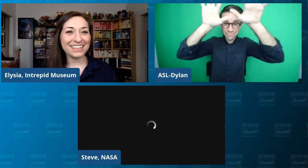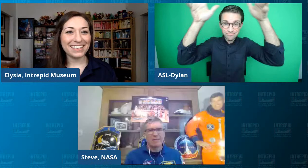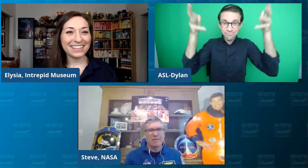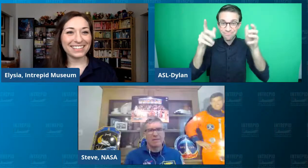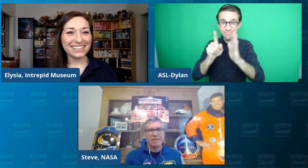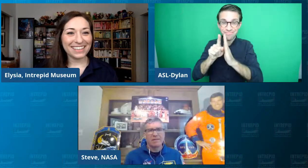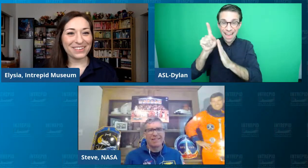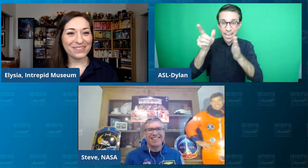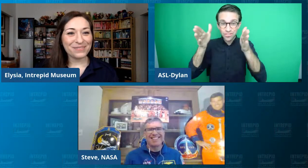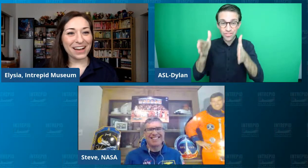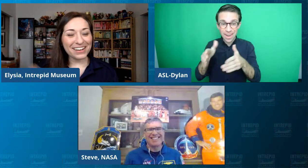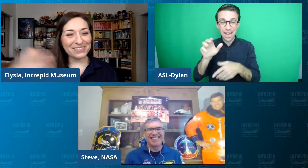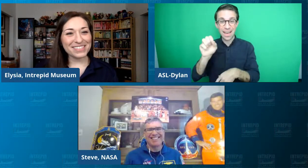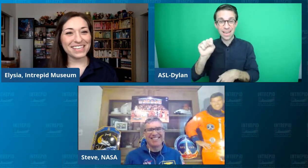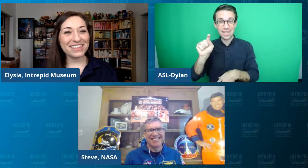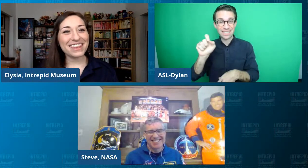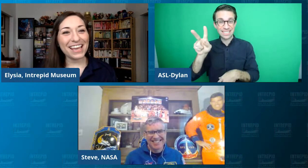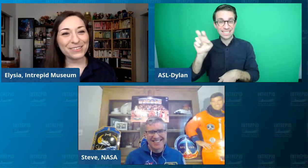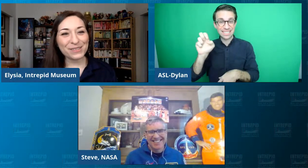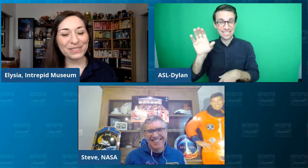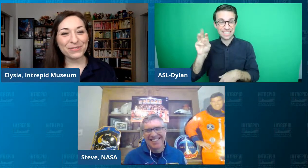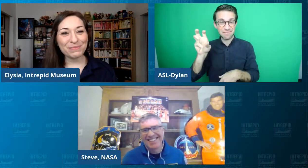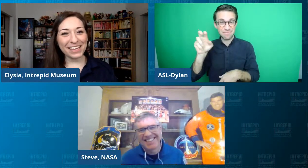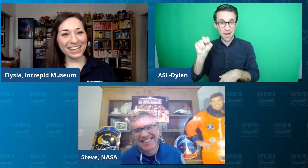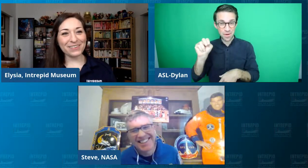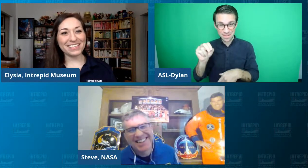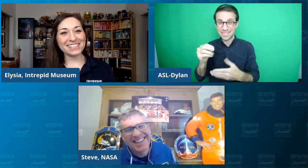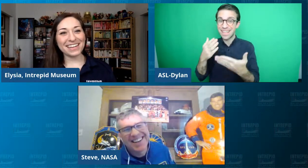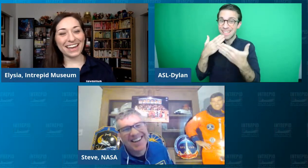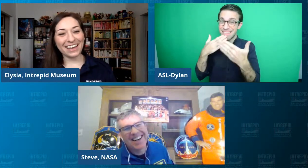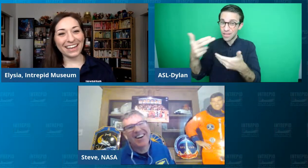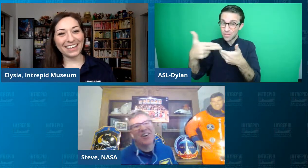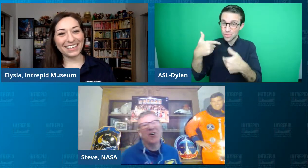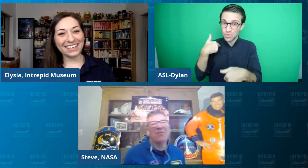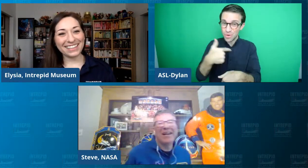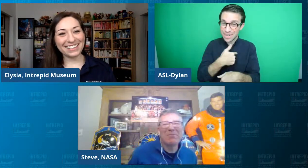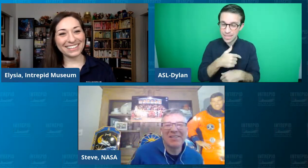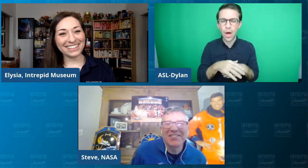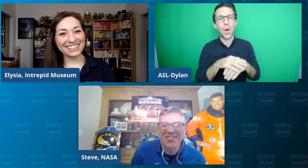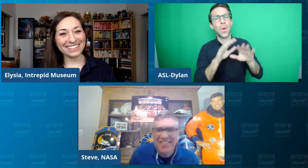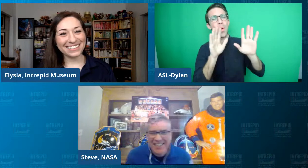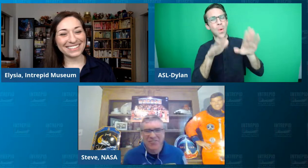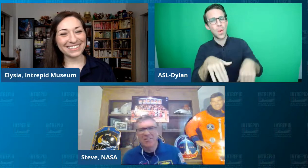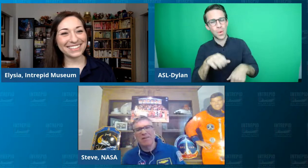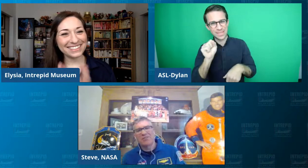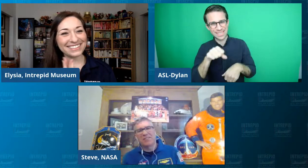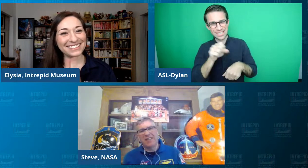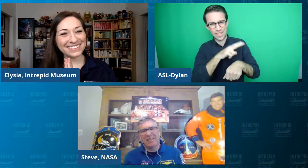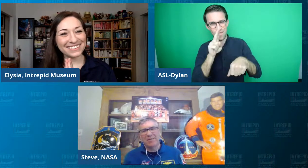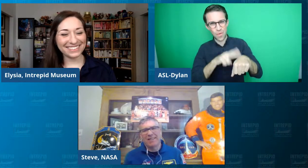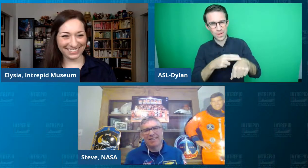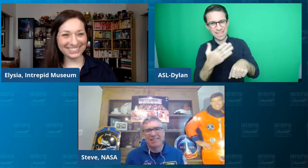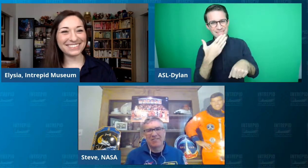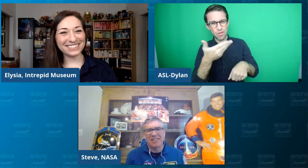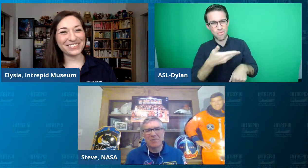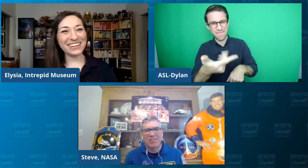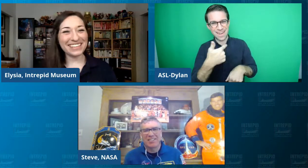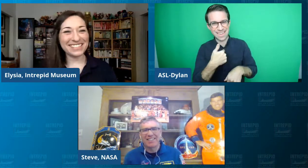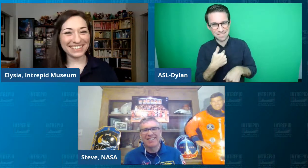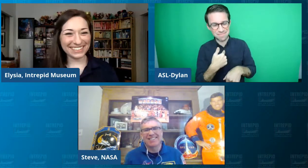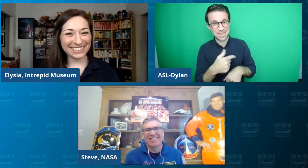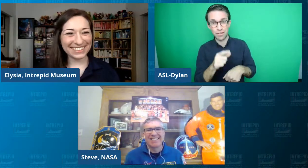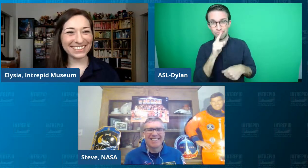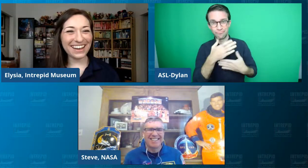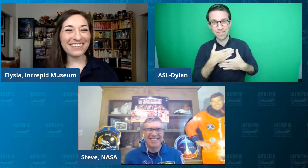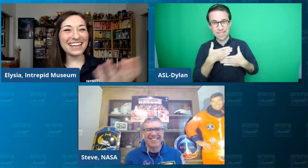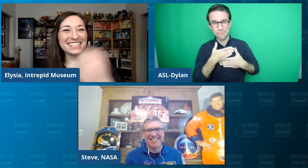Bowen. Welcome, Stephen. Thank you so much for being here with us today. Oh, my pleasure. Thank you very much for inviting me. I greatly